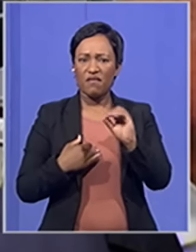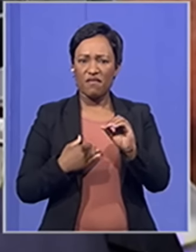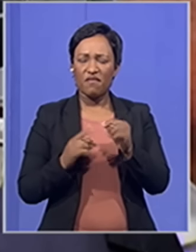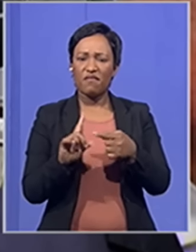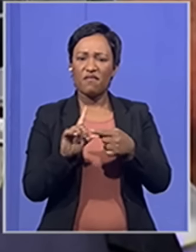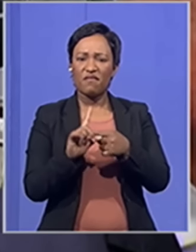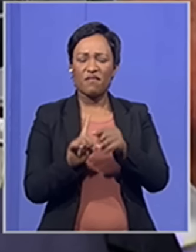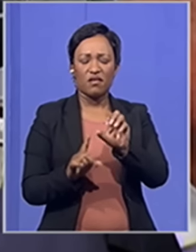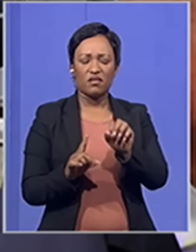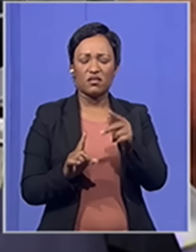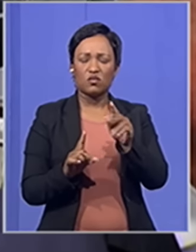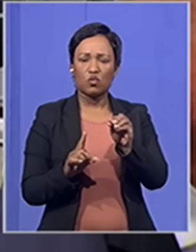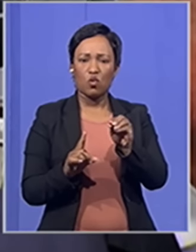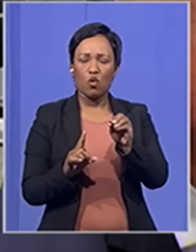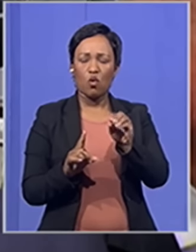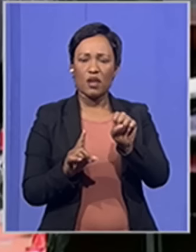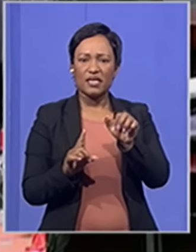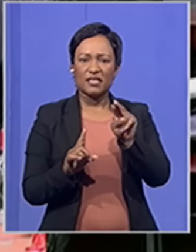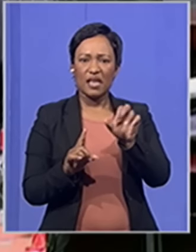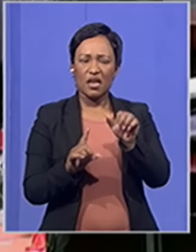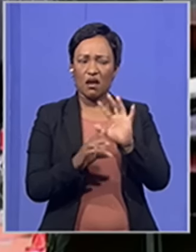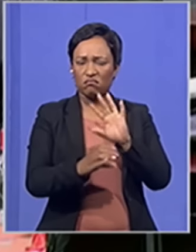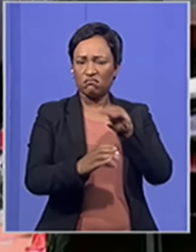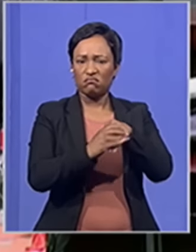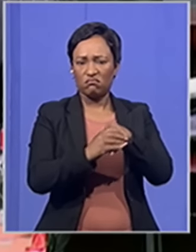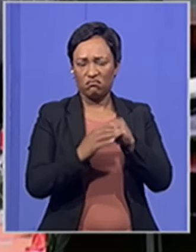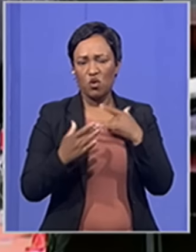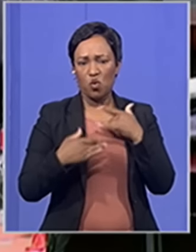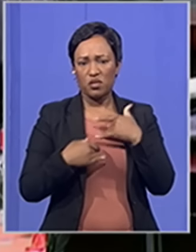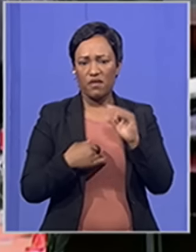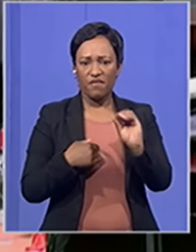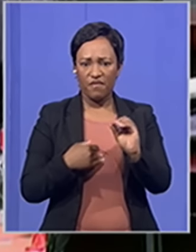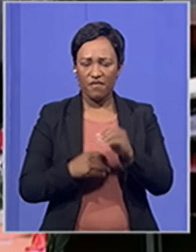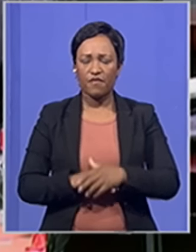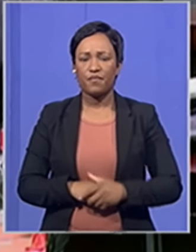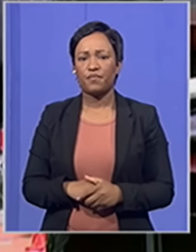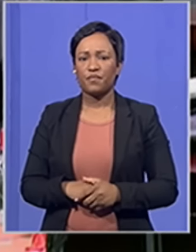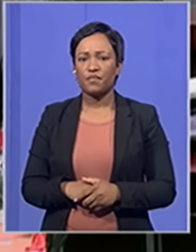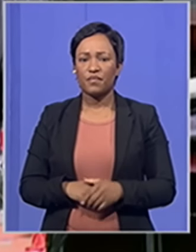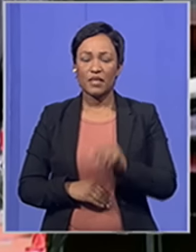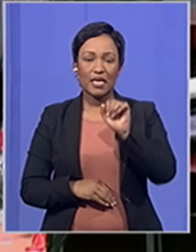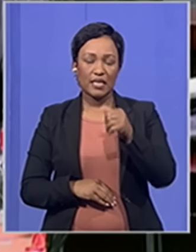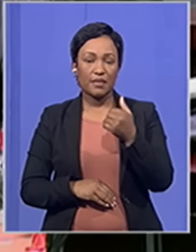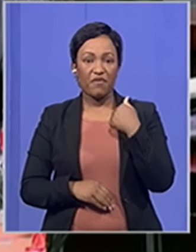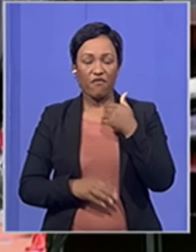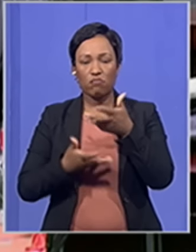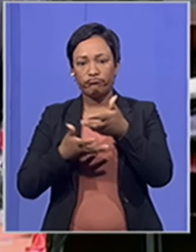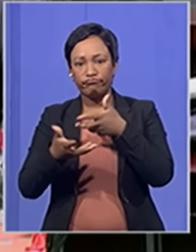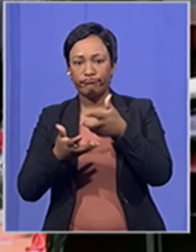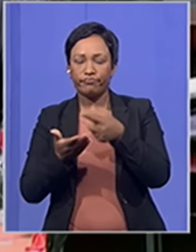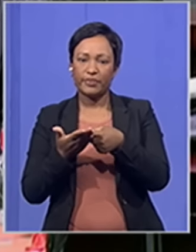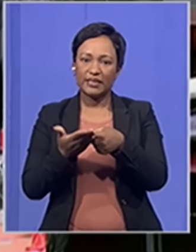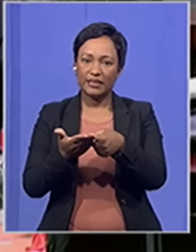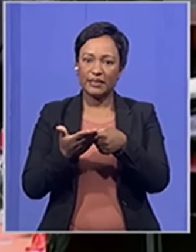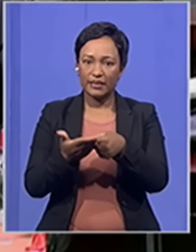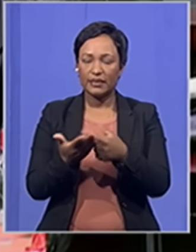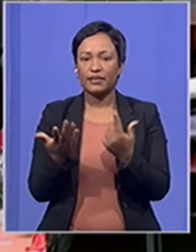Skhosana kwa lekoko la MK. There was a discussion that was actually being discussed in relation to